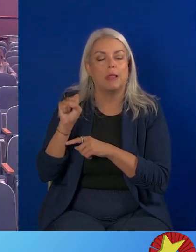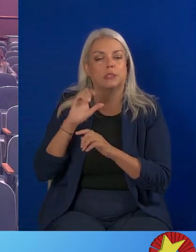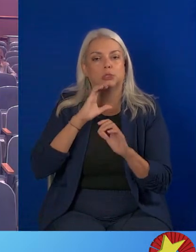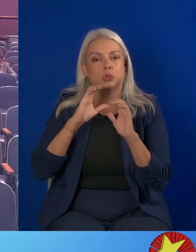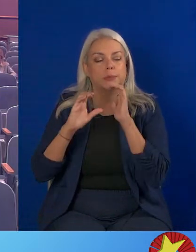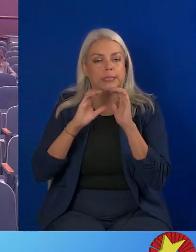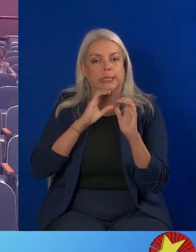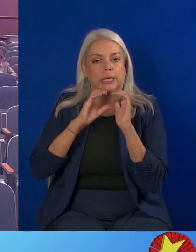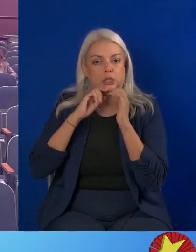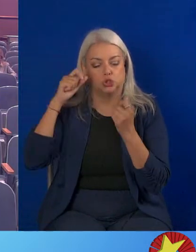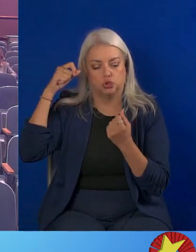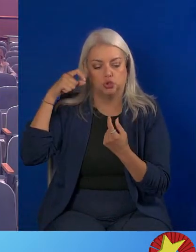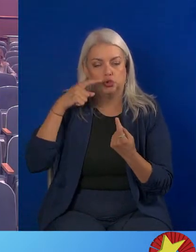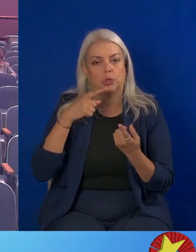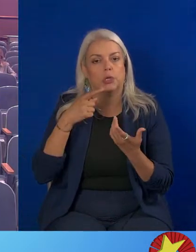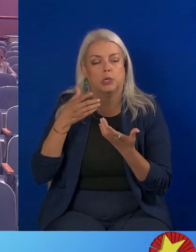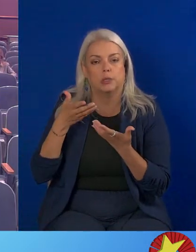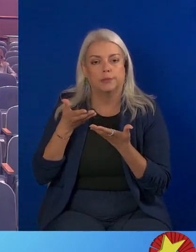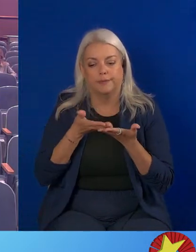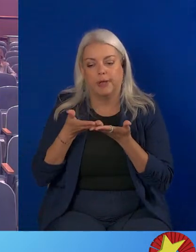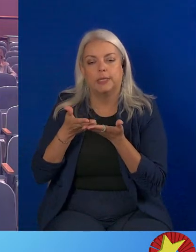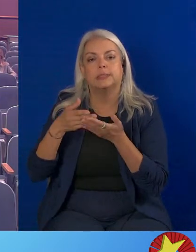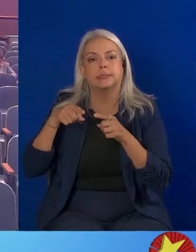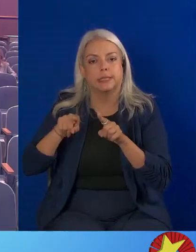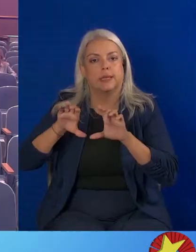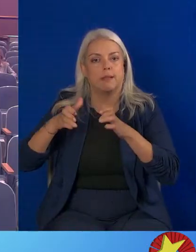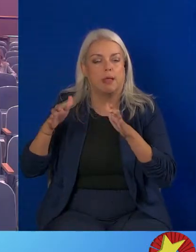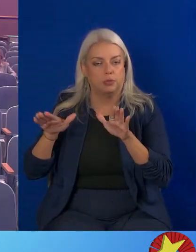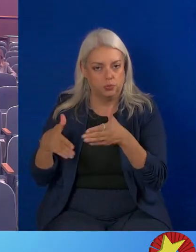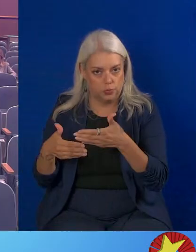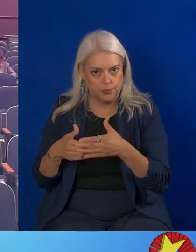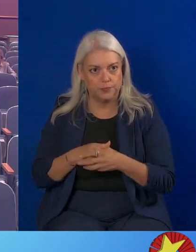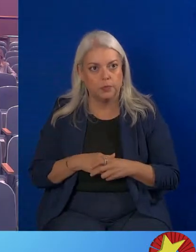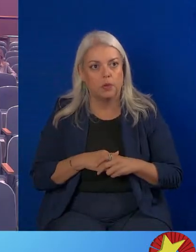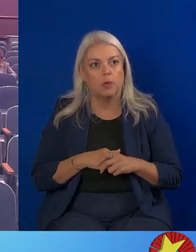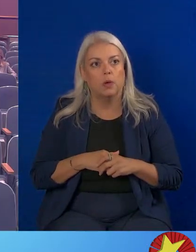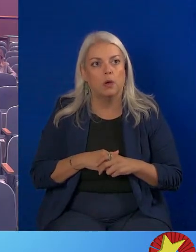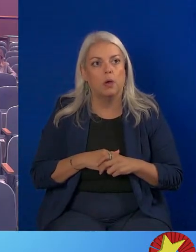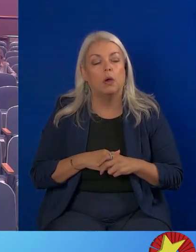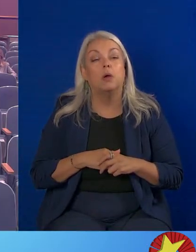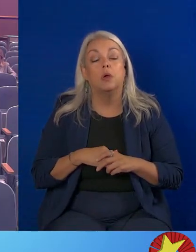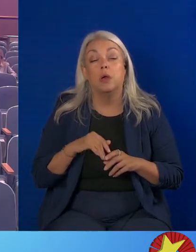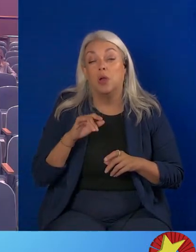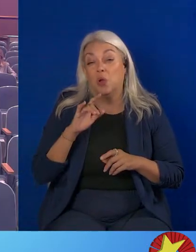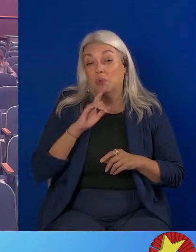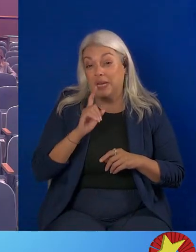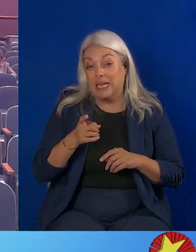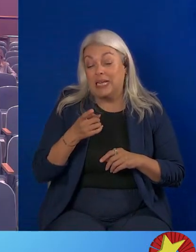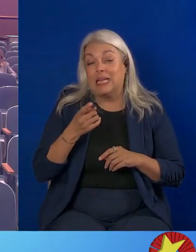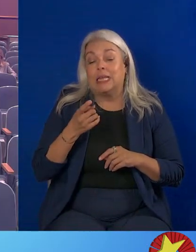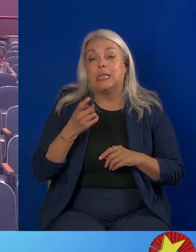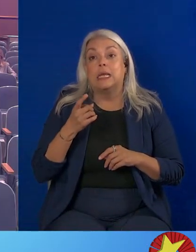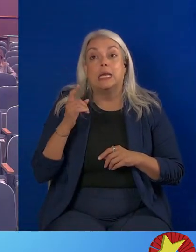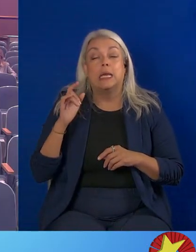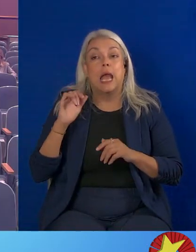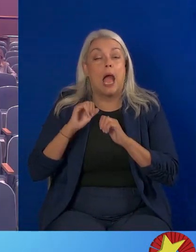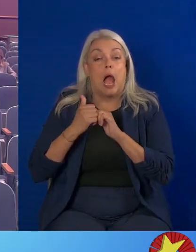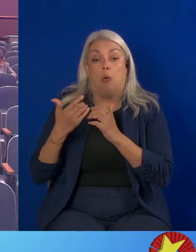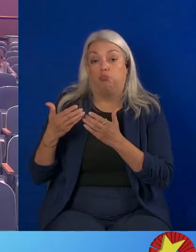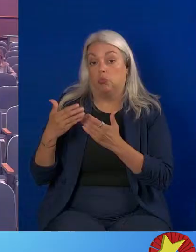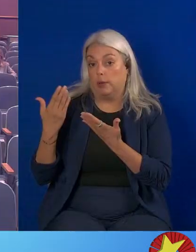devices in the classroom. And this actually was brought up